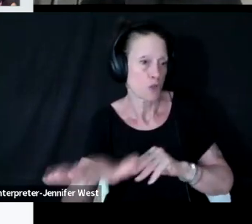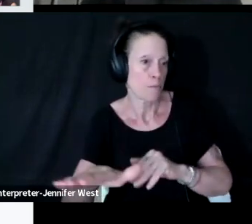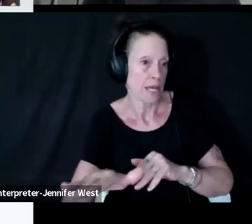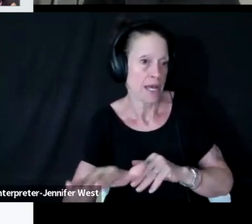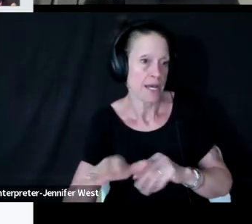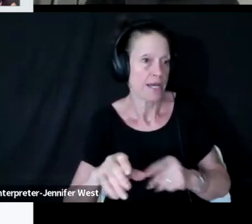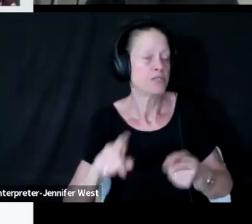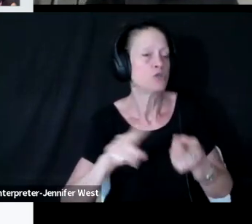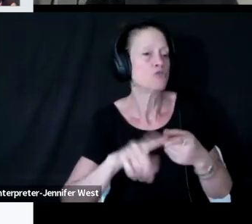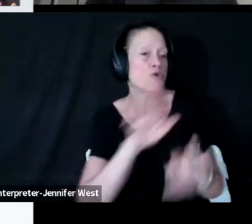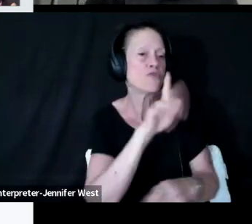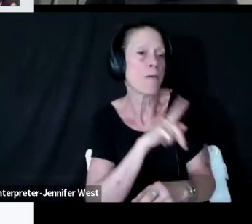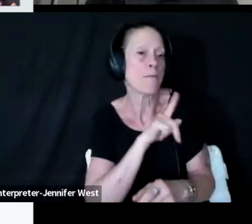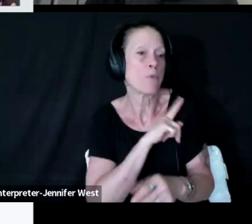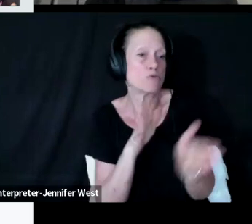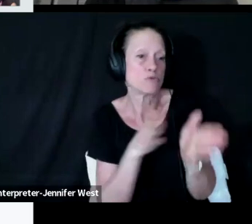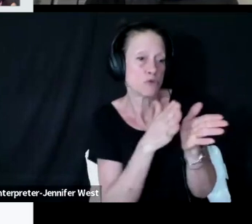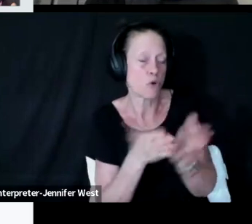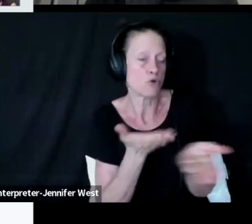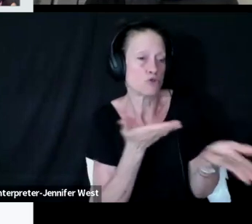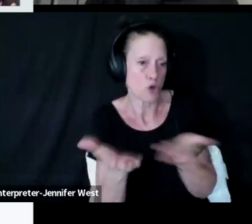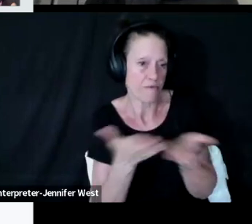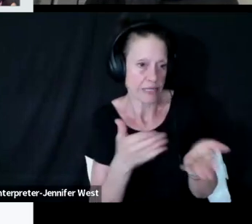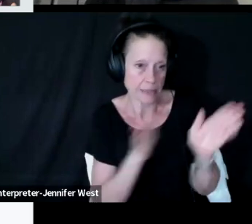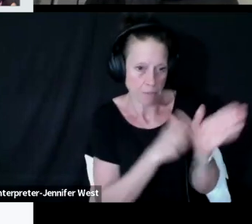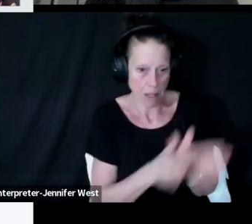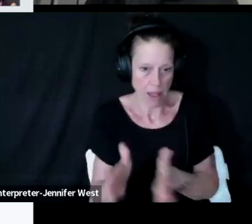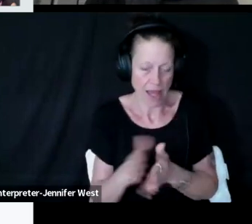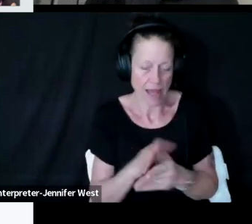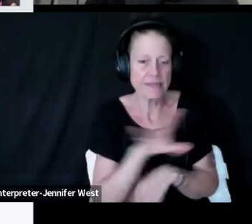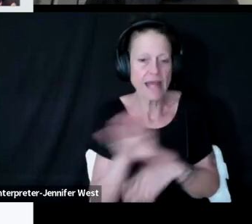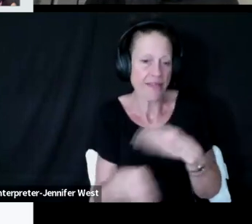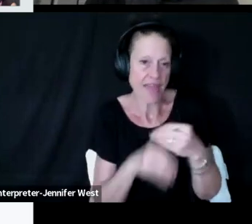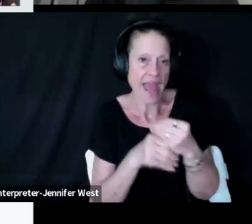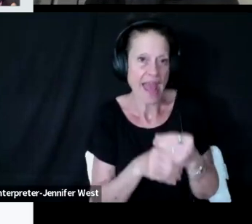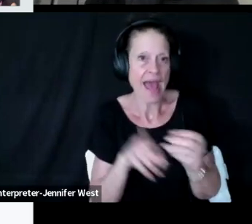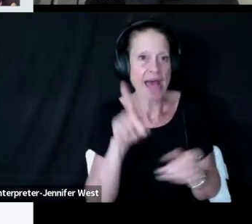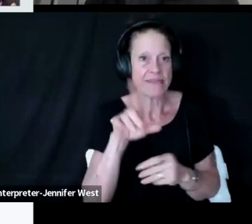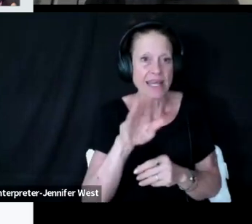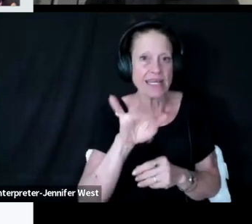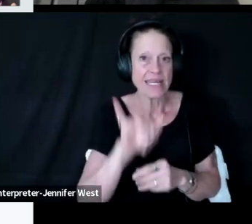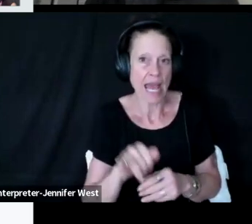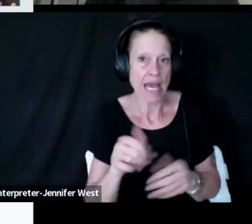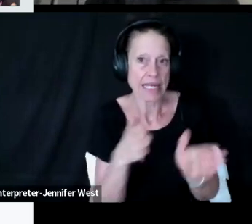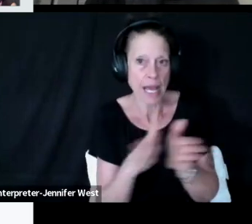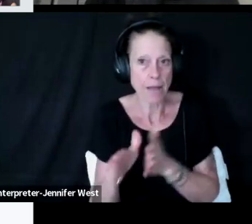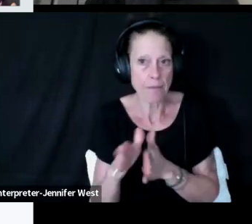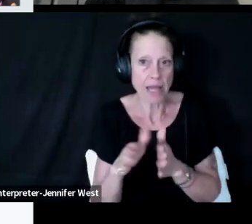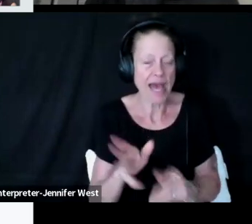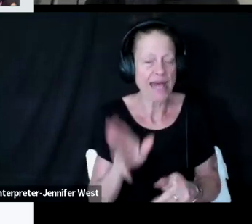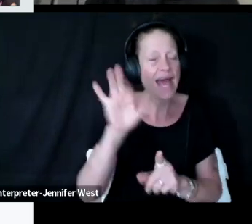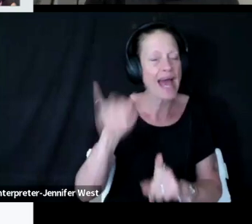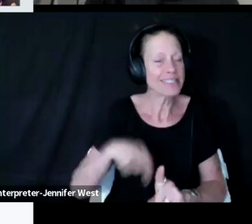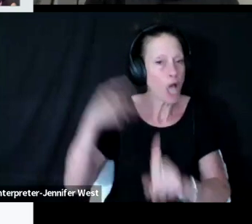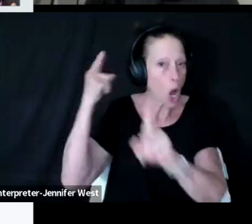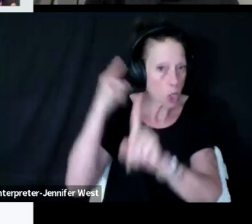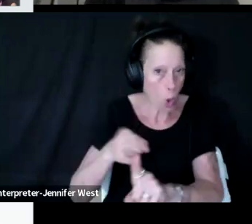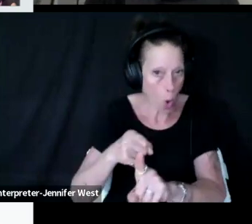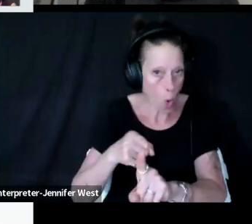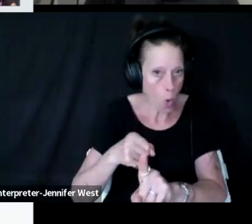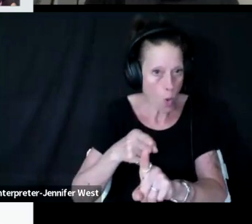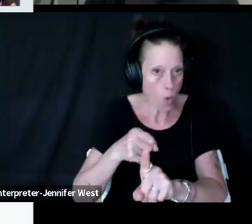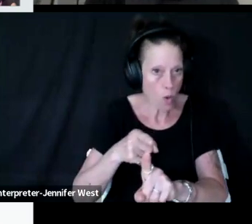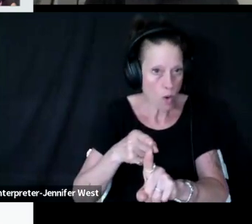service to add the Danny plan as a goal. Now, what they're doing is they're opting for the